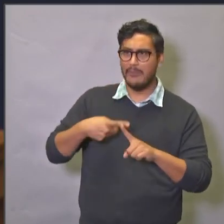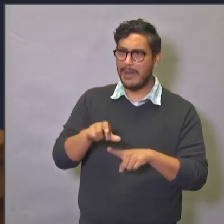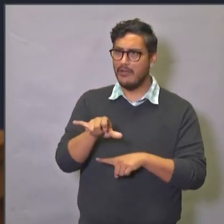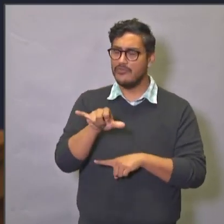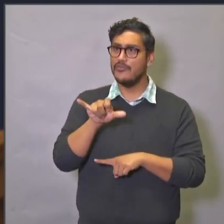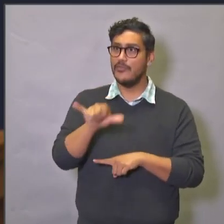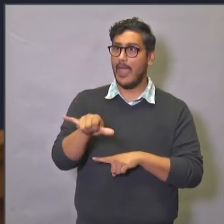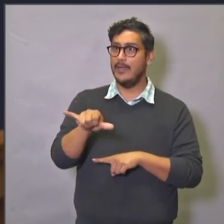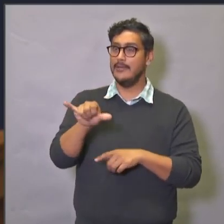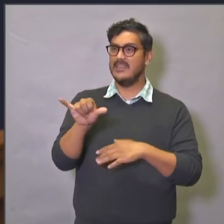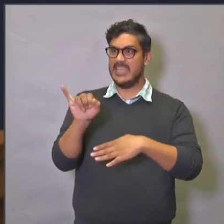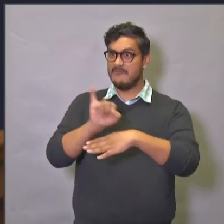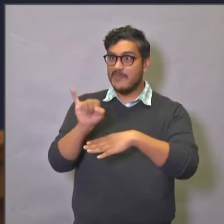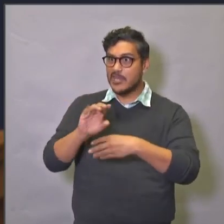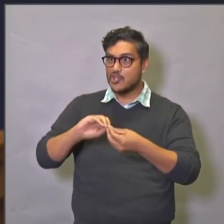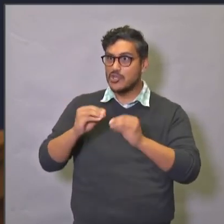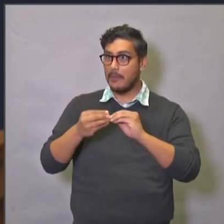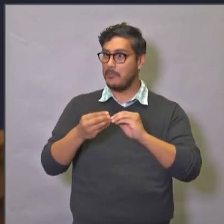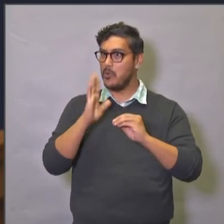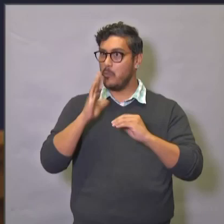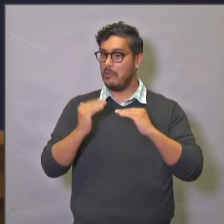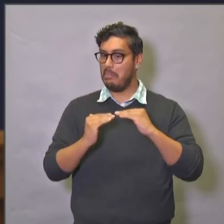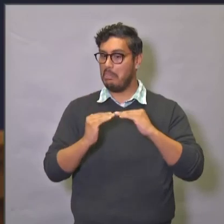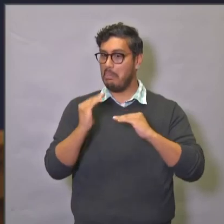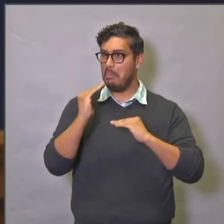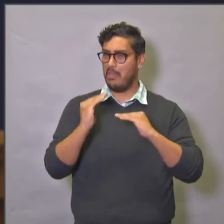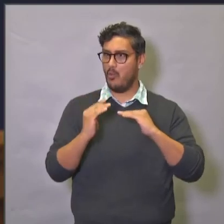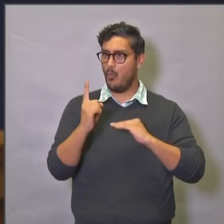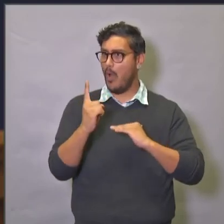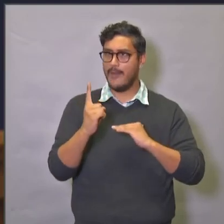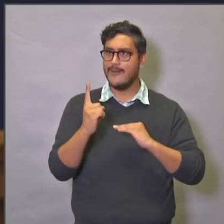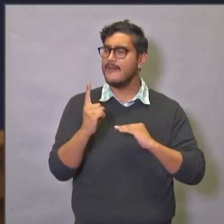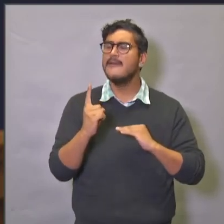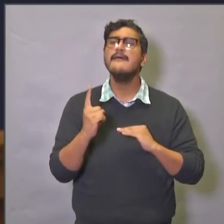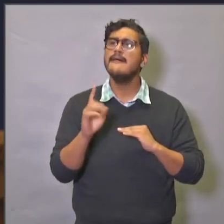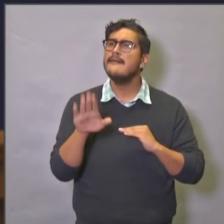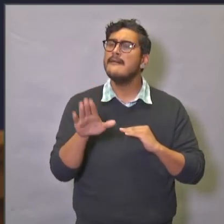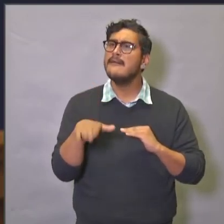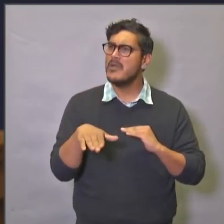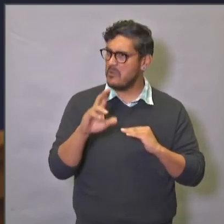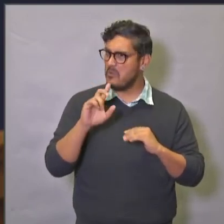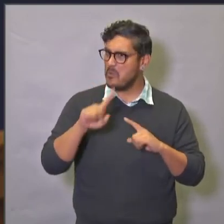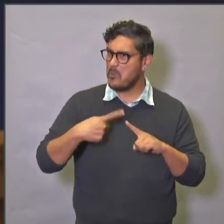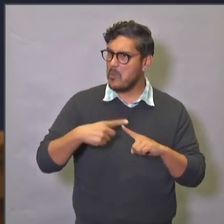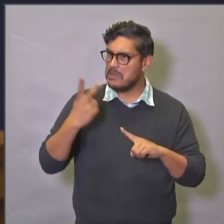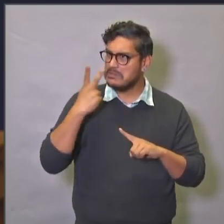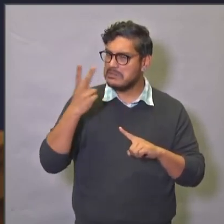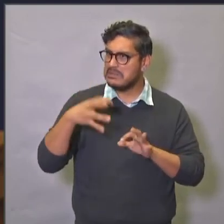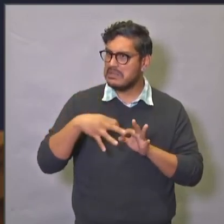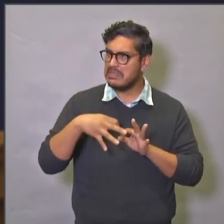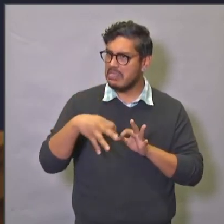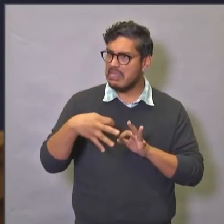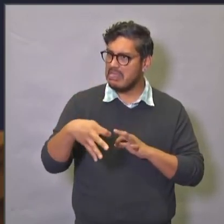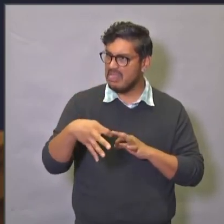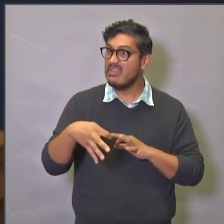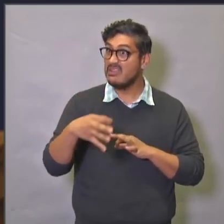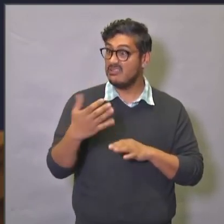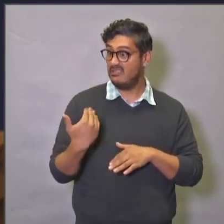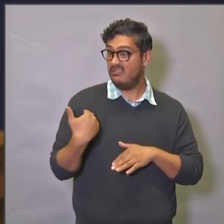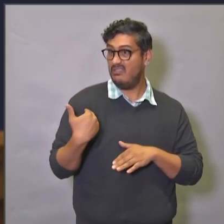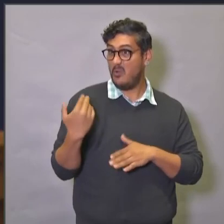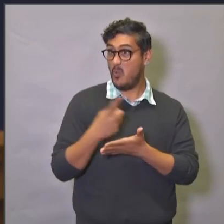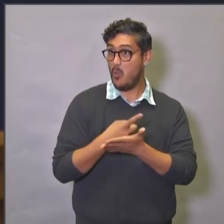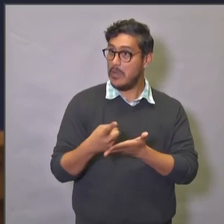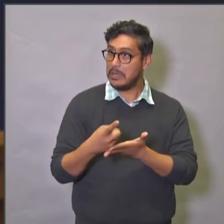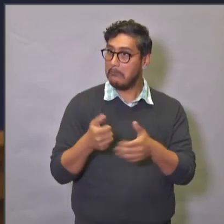number going up over 1. How much of a lag before we start seeing that impact? Because your numbers today, or this past week, have been